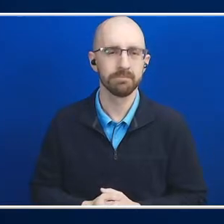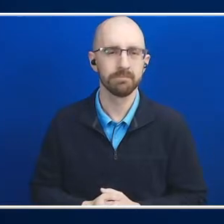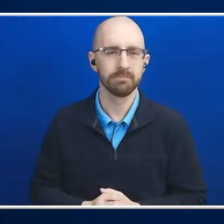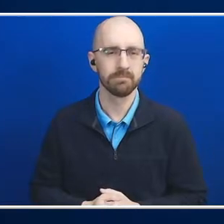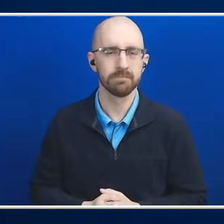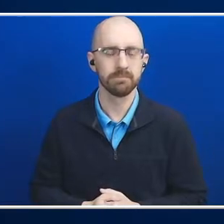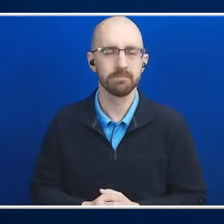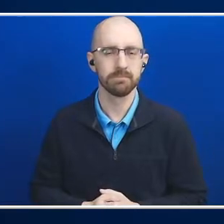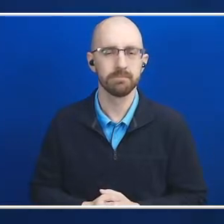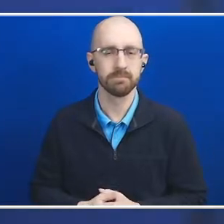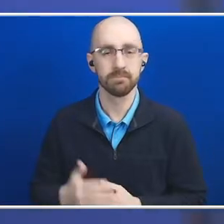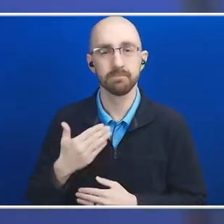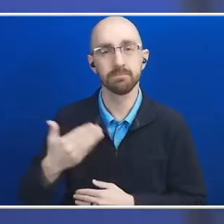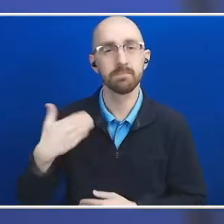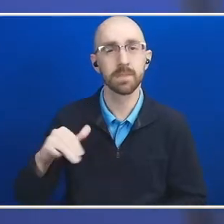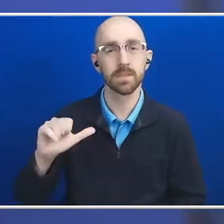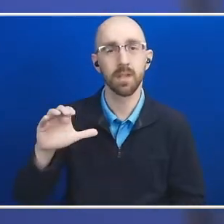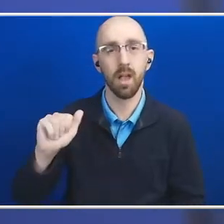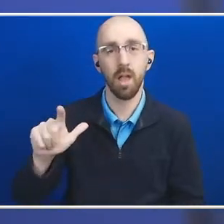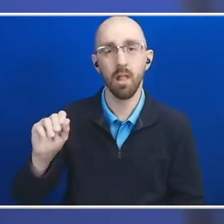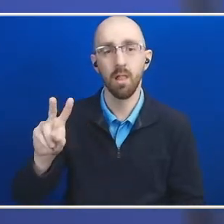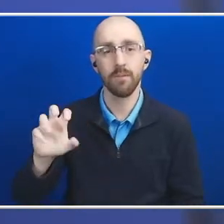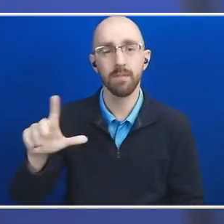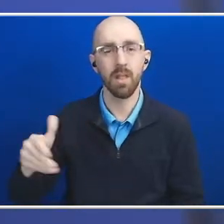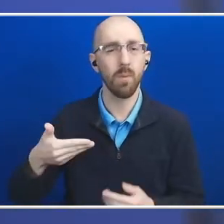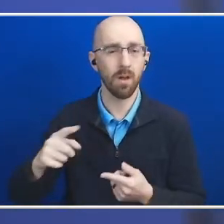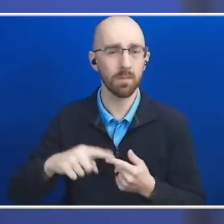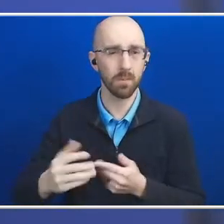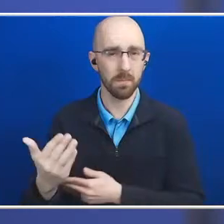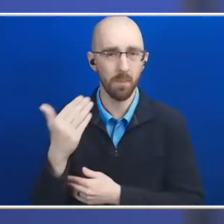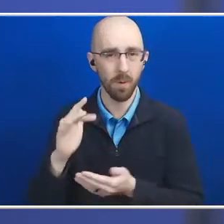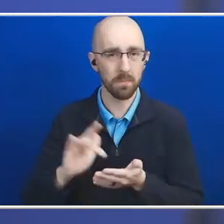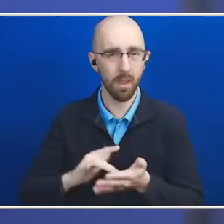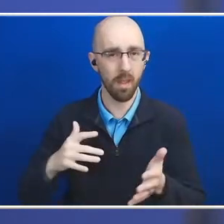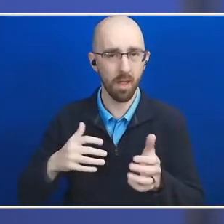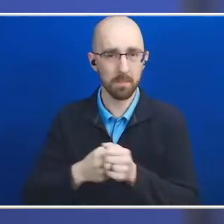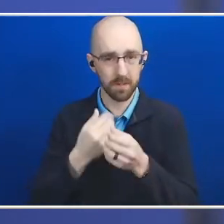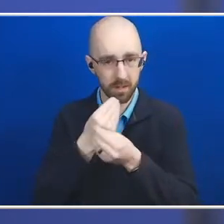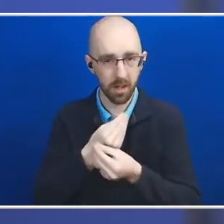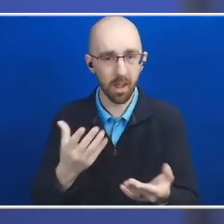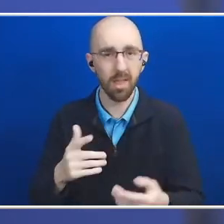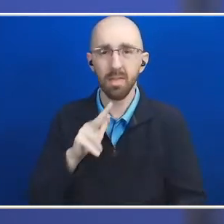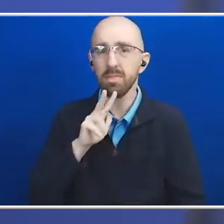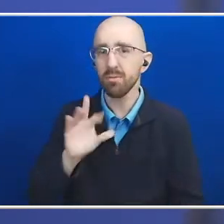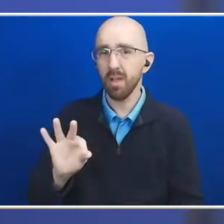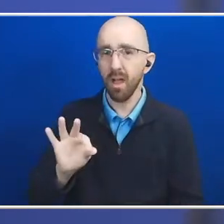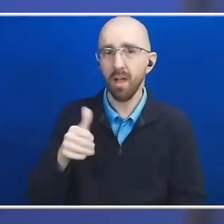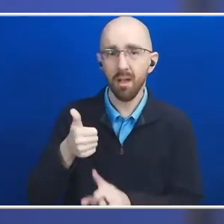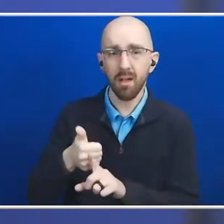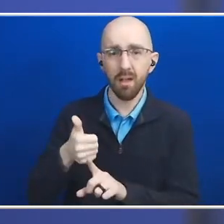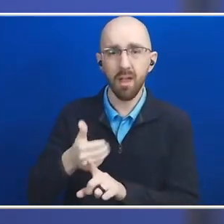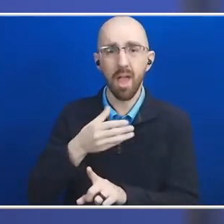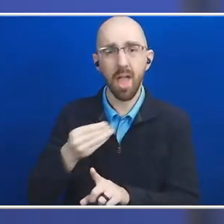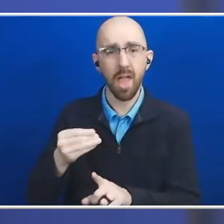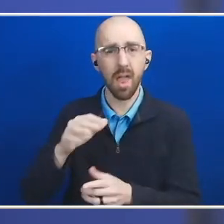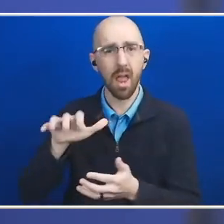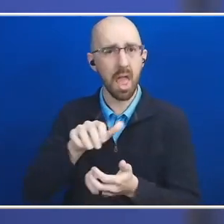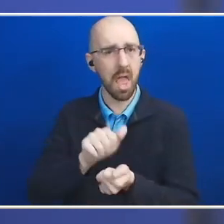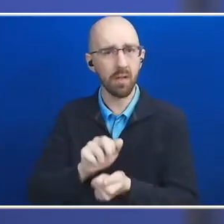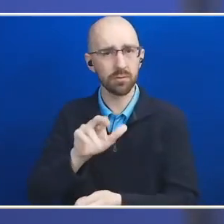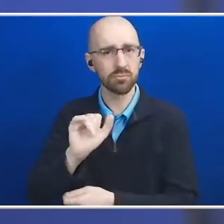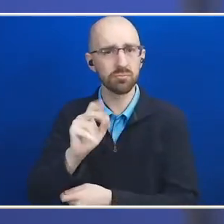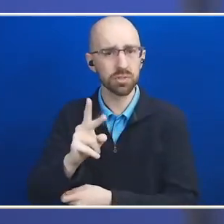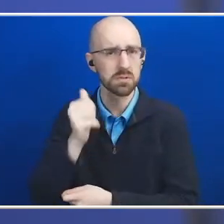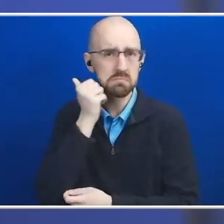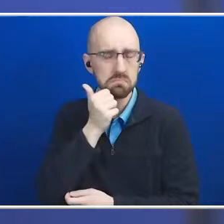Good morning, I'm Jessica Lovell and welcome to the Morning Medical Update. At just 39 years old and at average risk, Stacey Carey